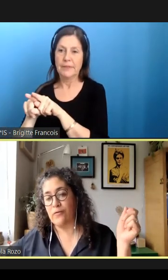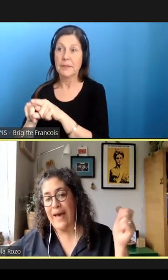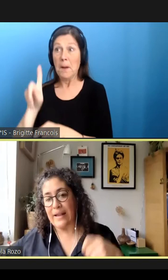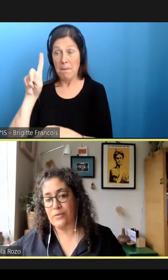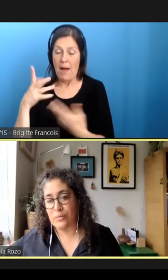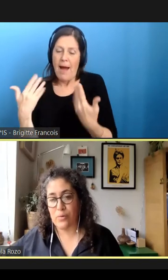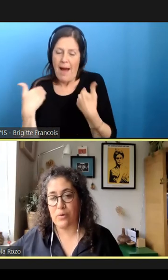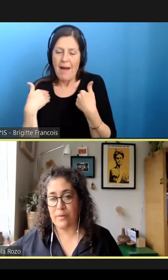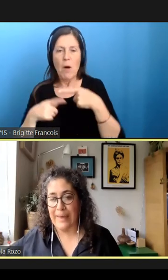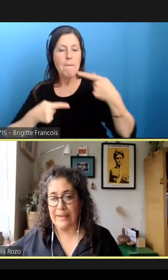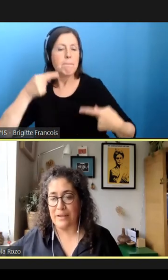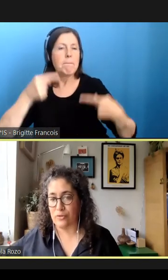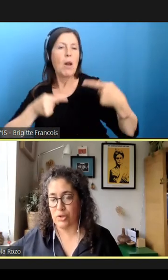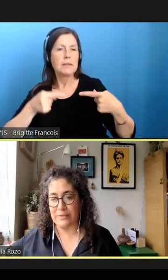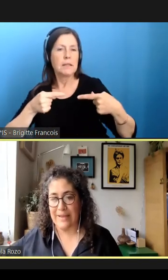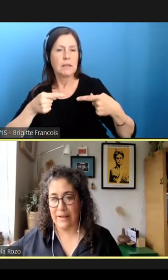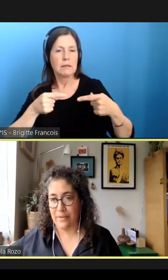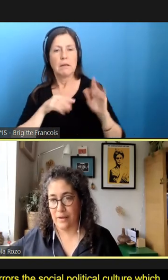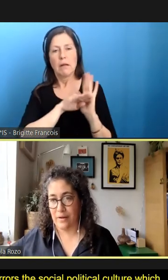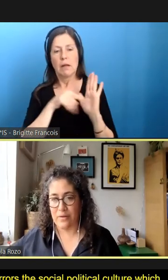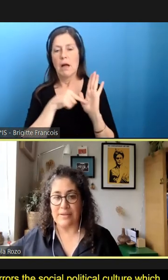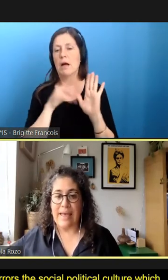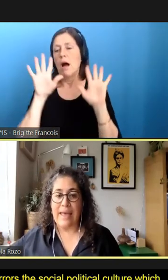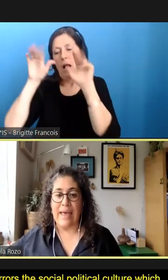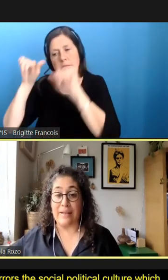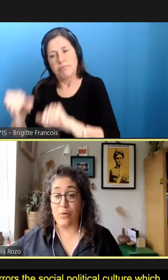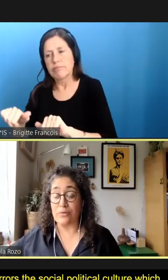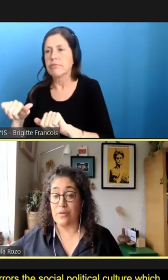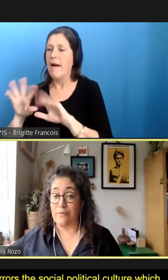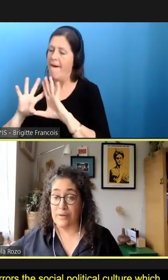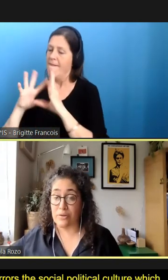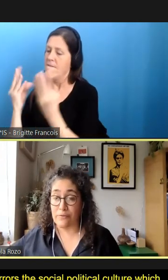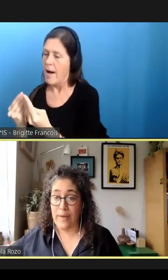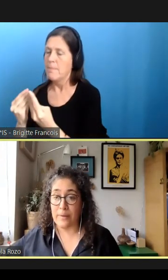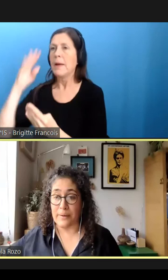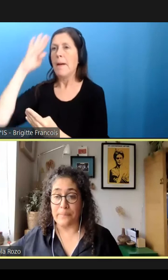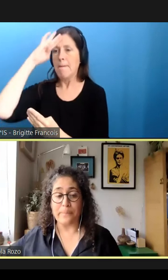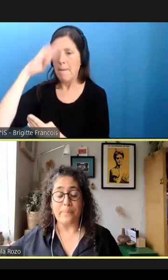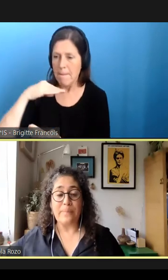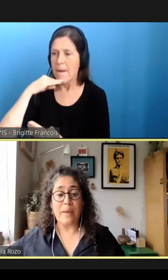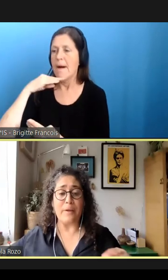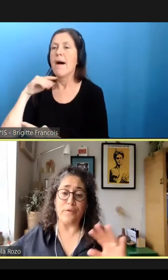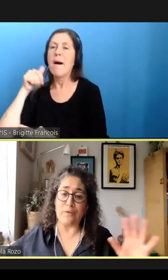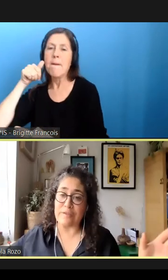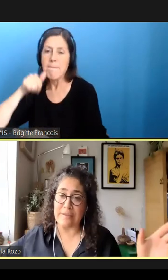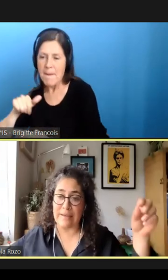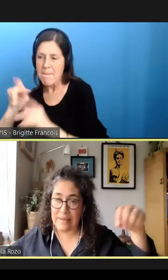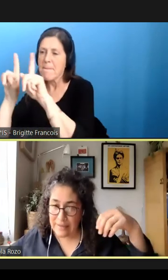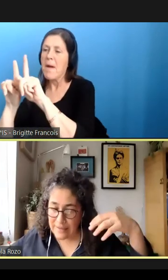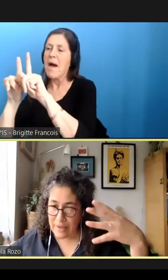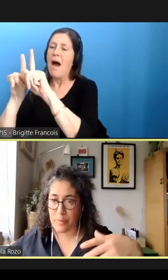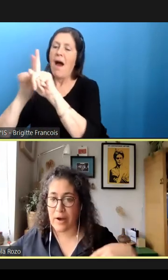which values more the male leadership style than others, and also the conventional family. But if you